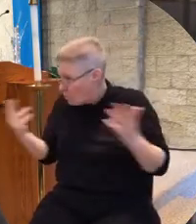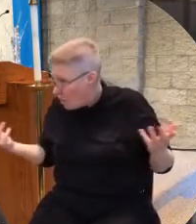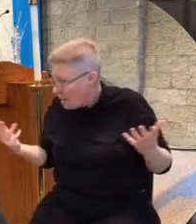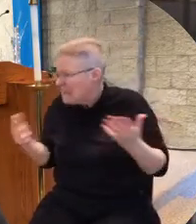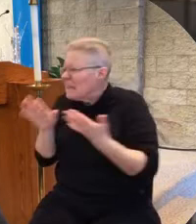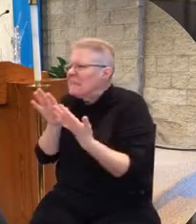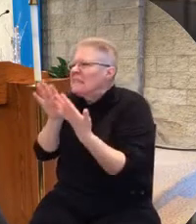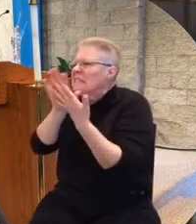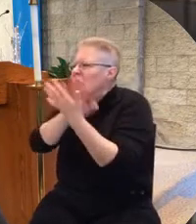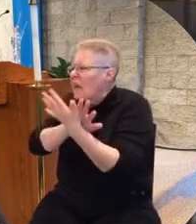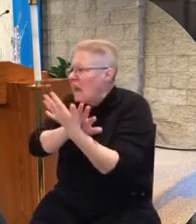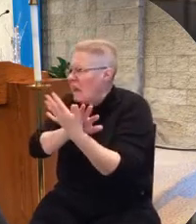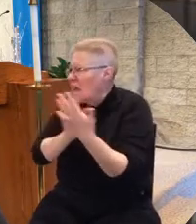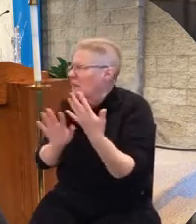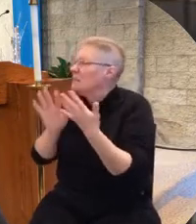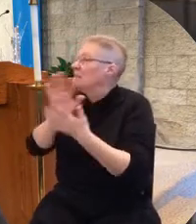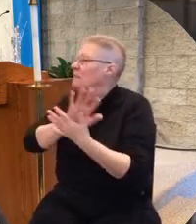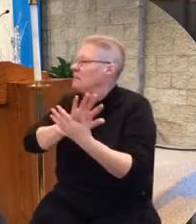subtle,